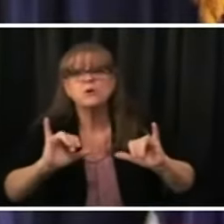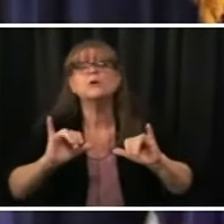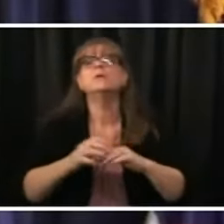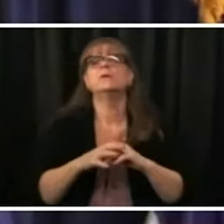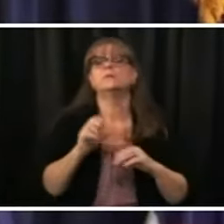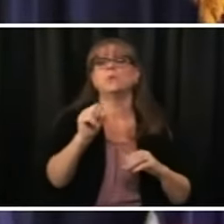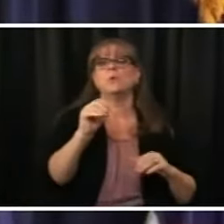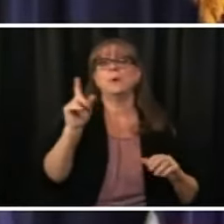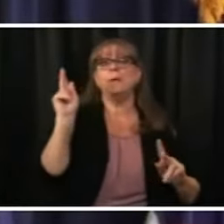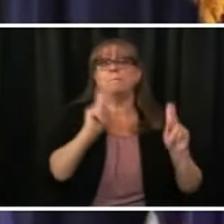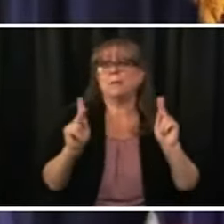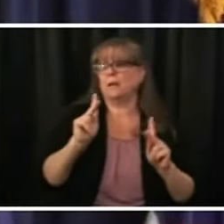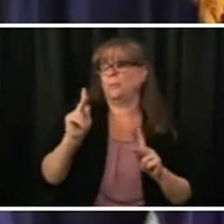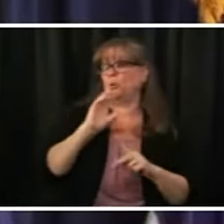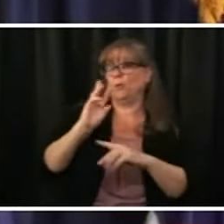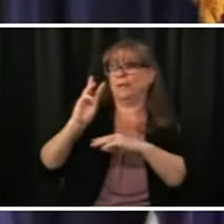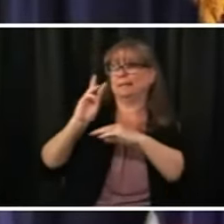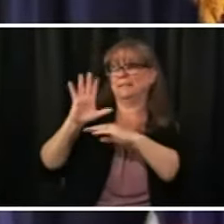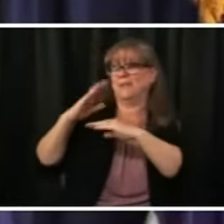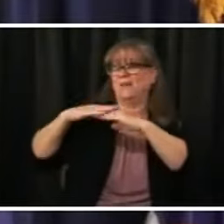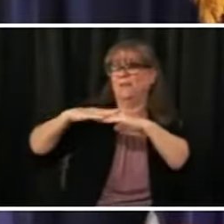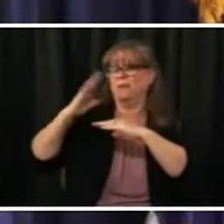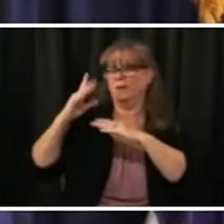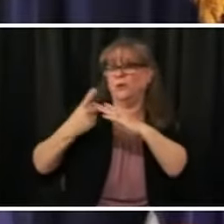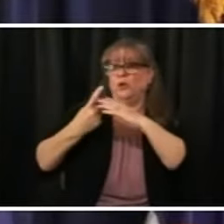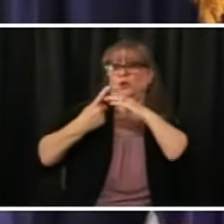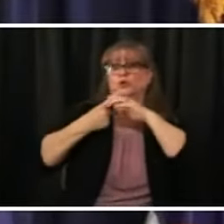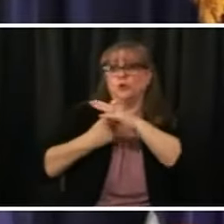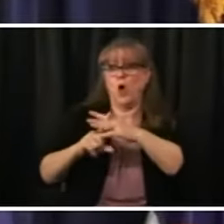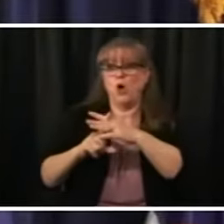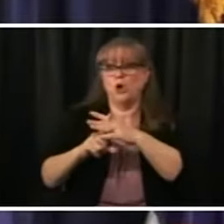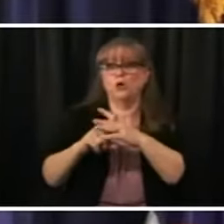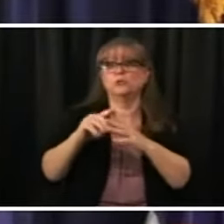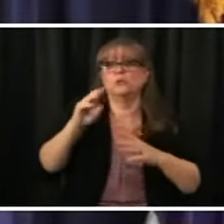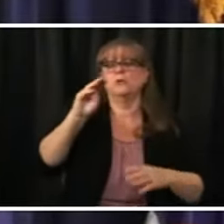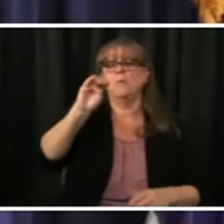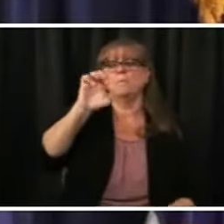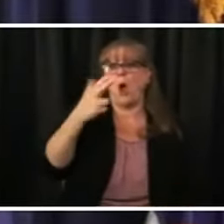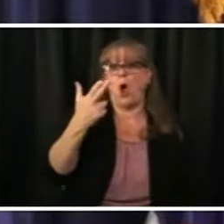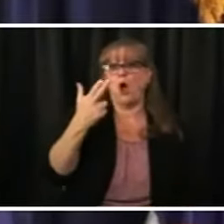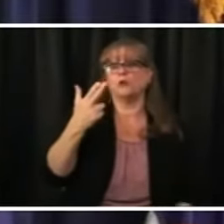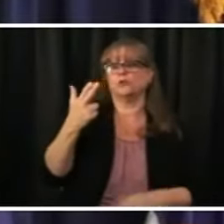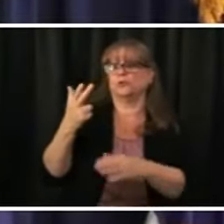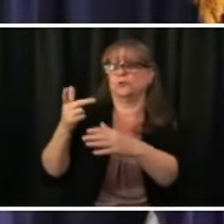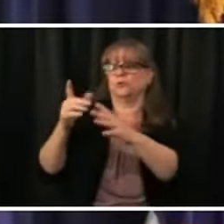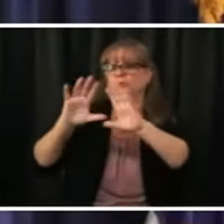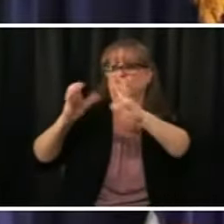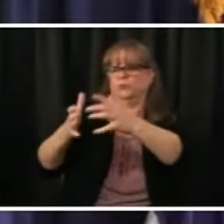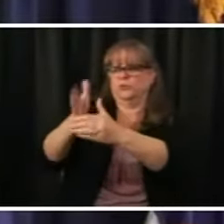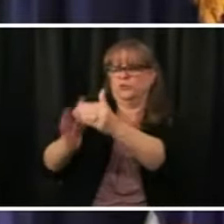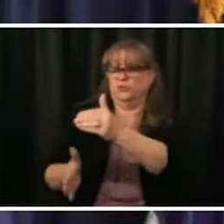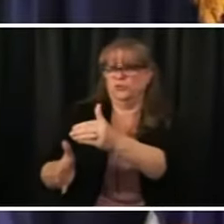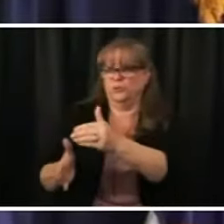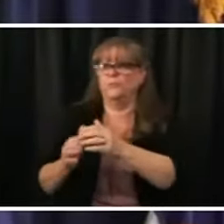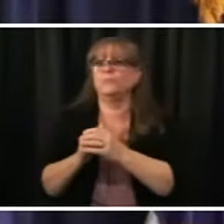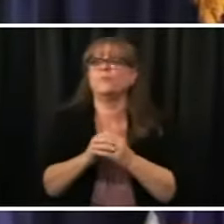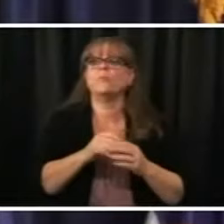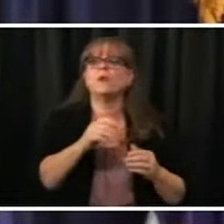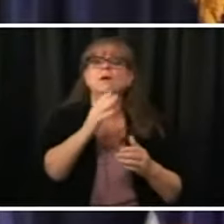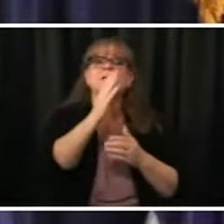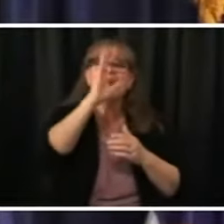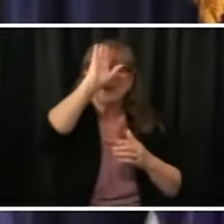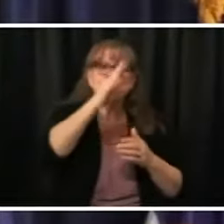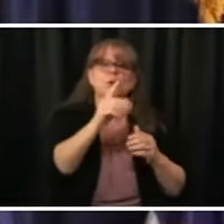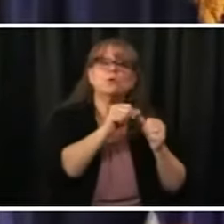March till we can get through that entire group. But there are some folks 65 and up beginning to receive it today or earlier this